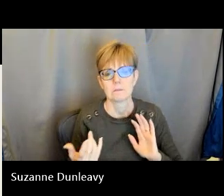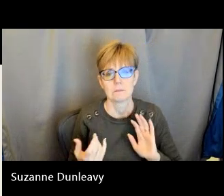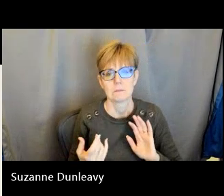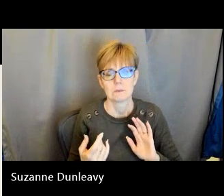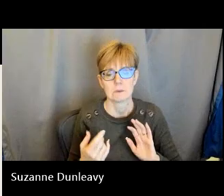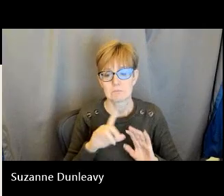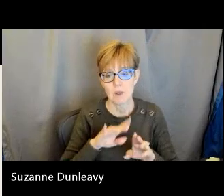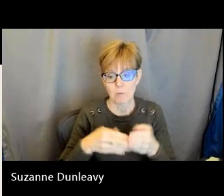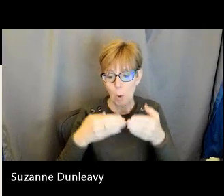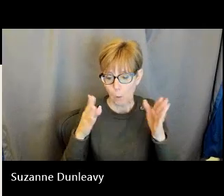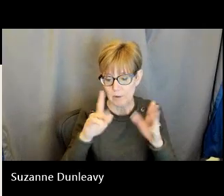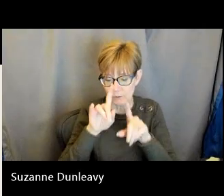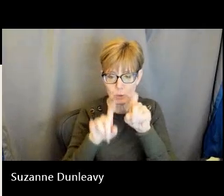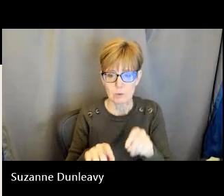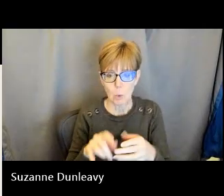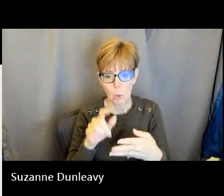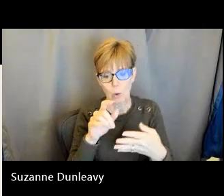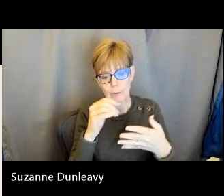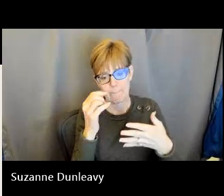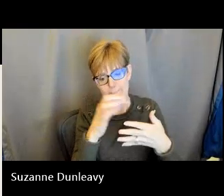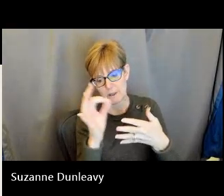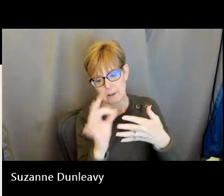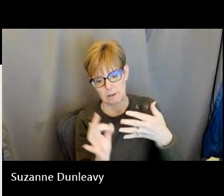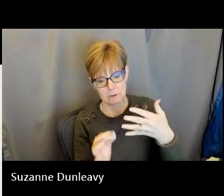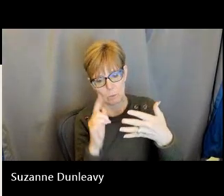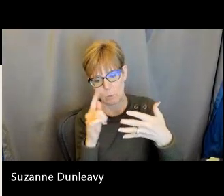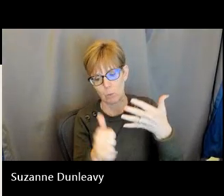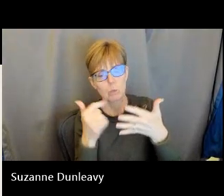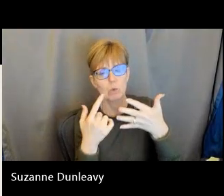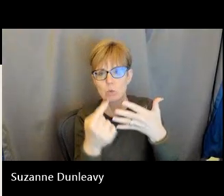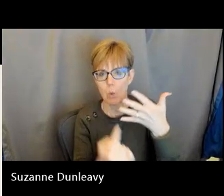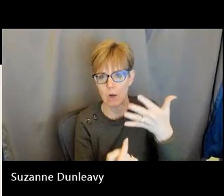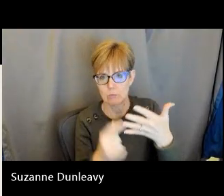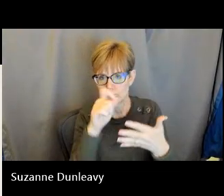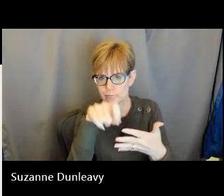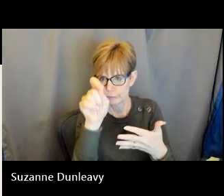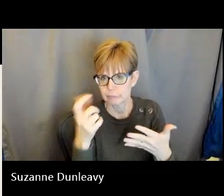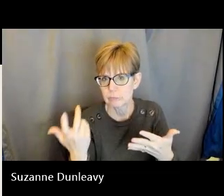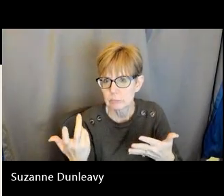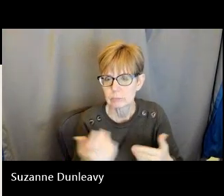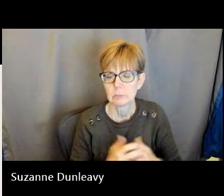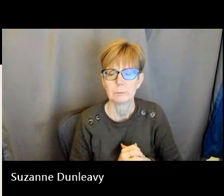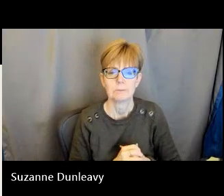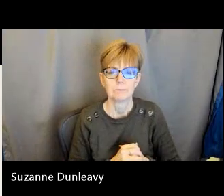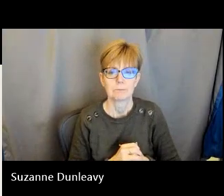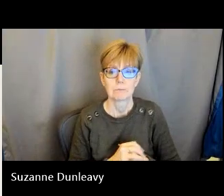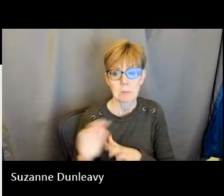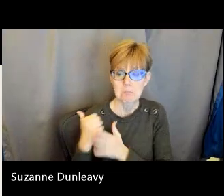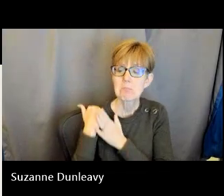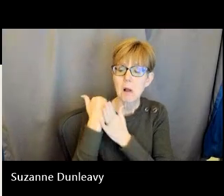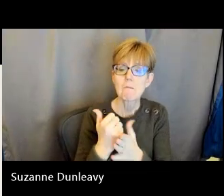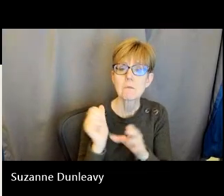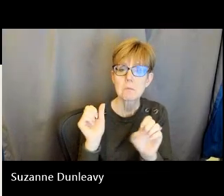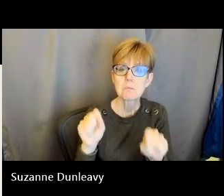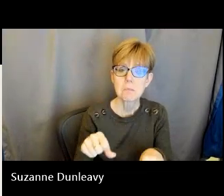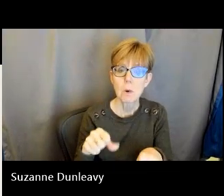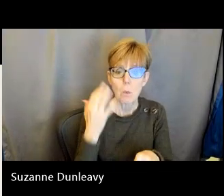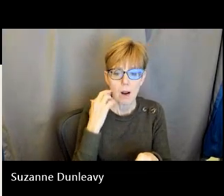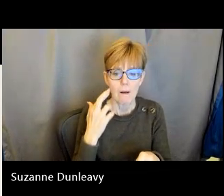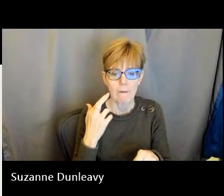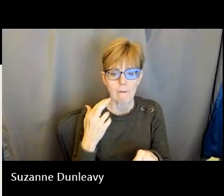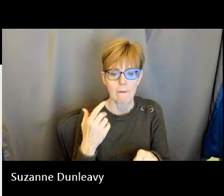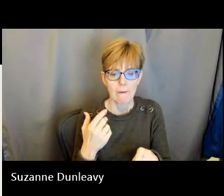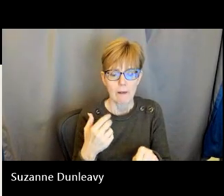or, right, you've got a multiple choice category, you mark, you check the box. And this is helpful because it reflects how